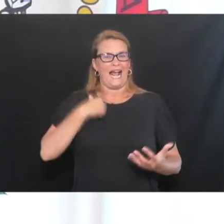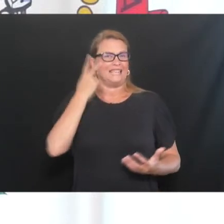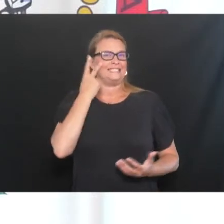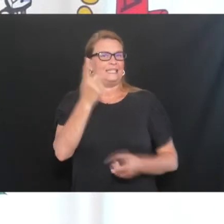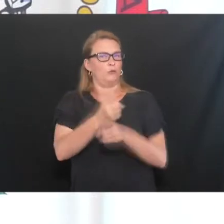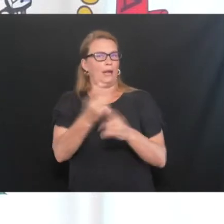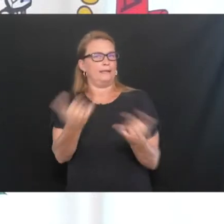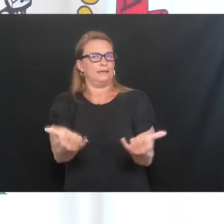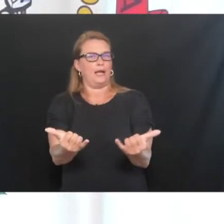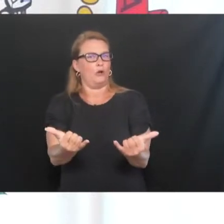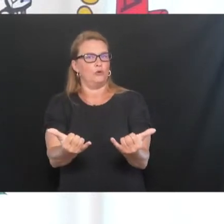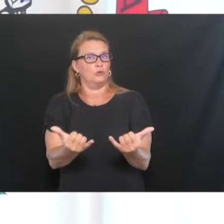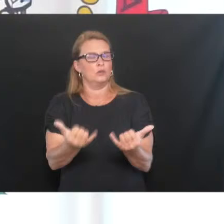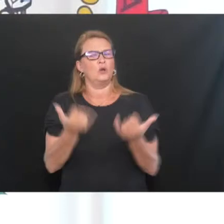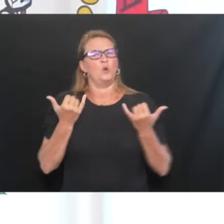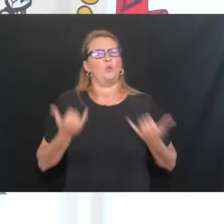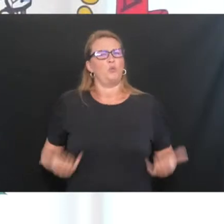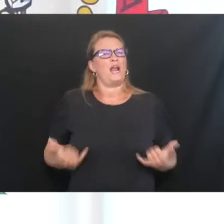move forward. But